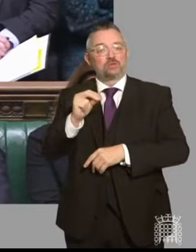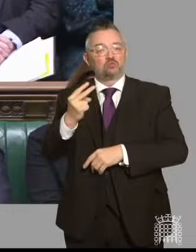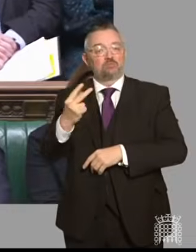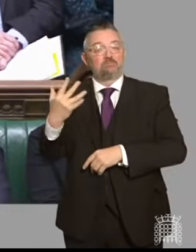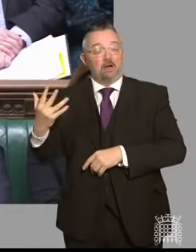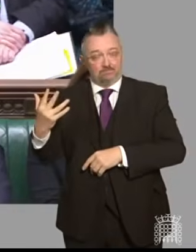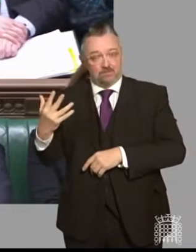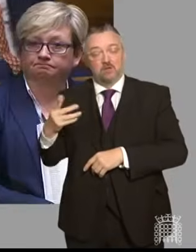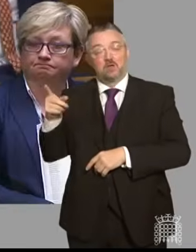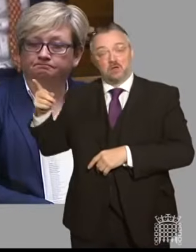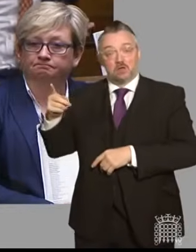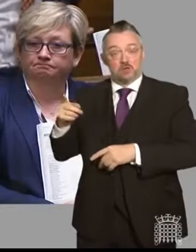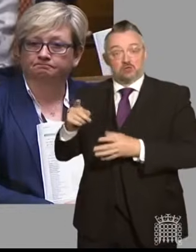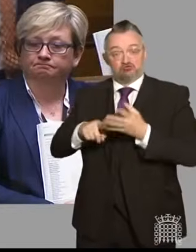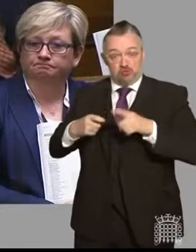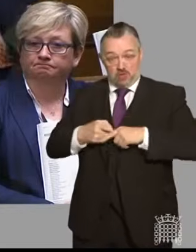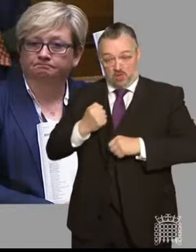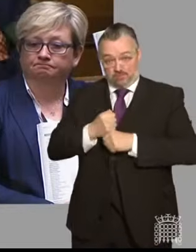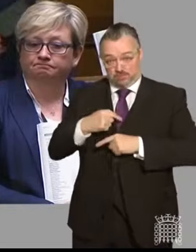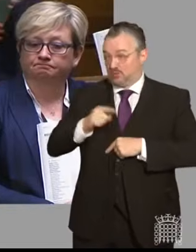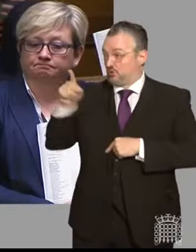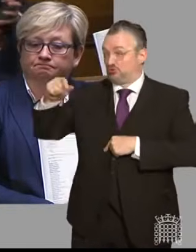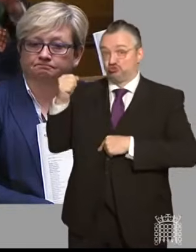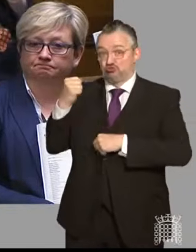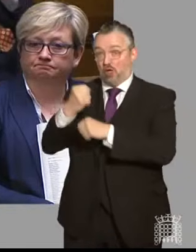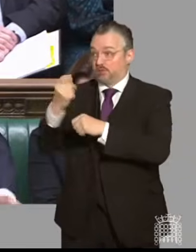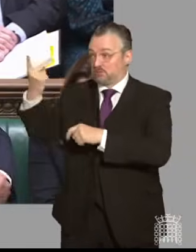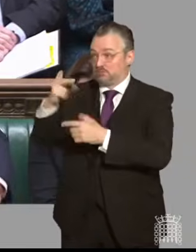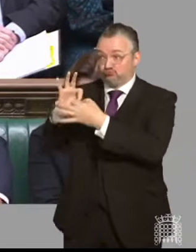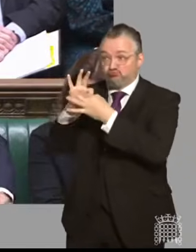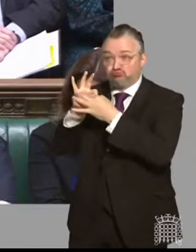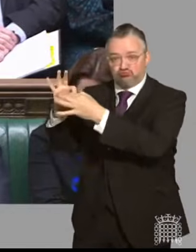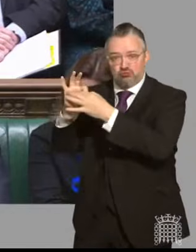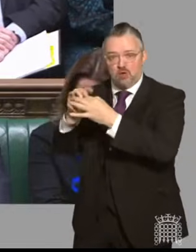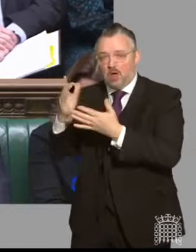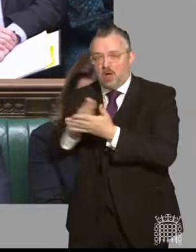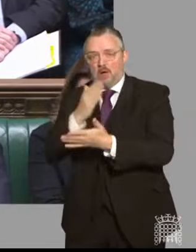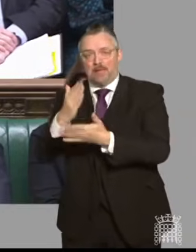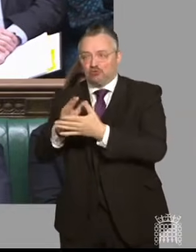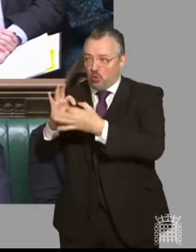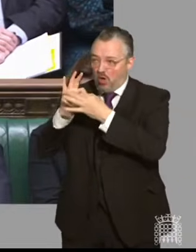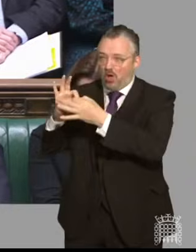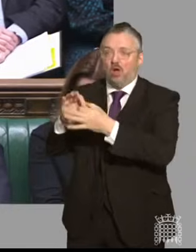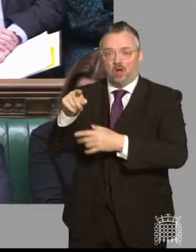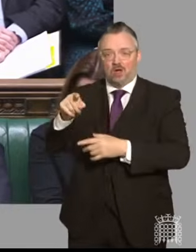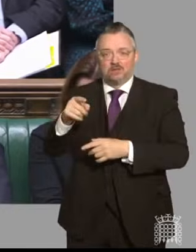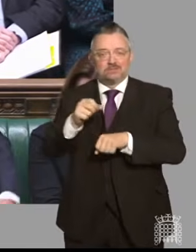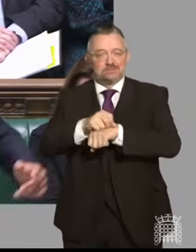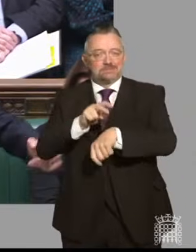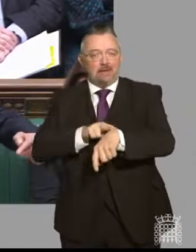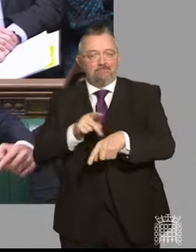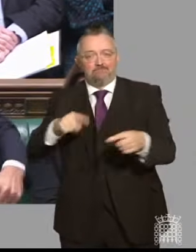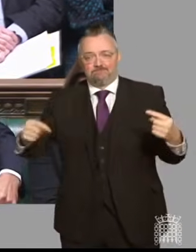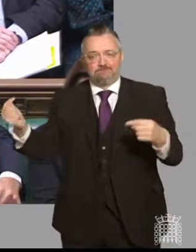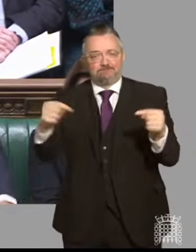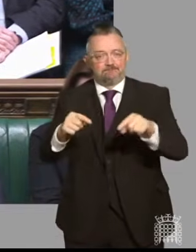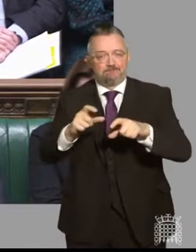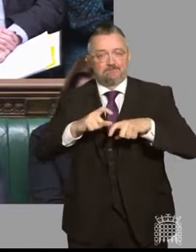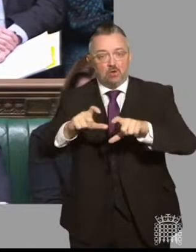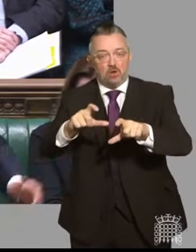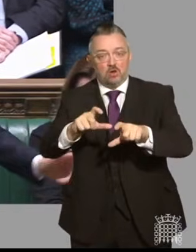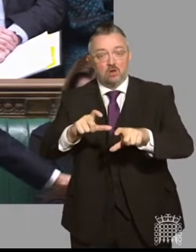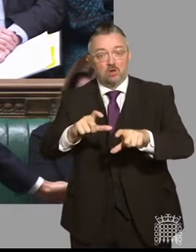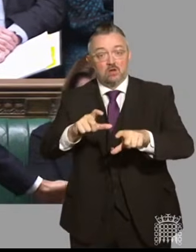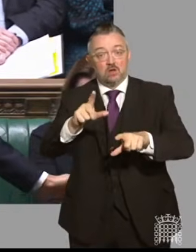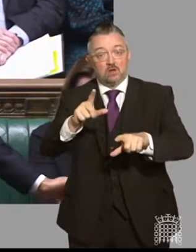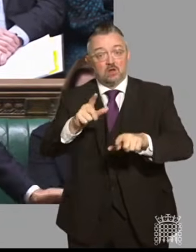sufficient assurances in place for the support of employees. But when it comes to backing Scottish energy, Mr. Speaker, it's this government